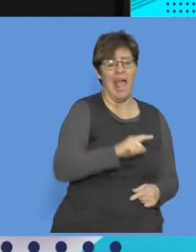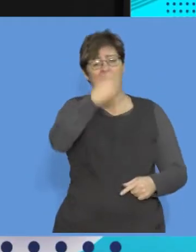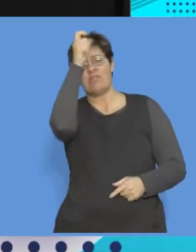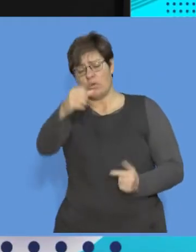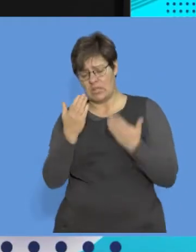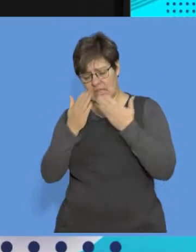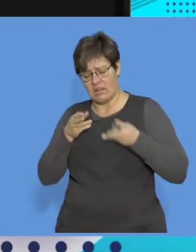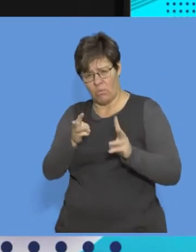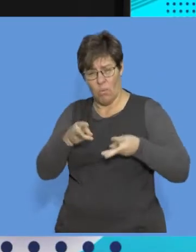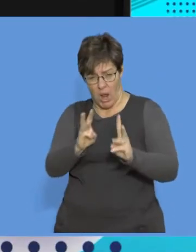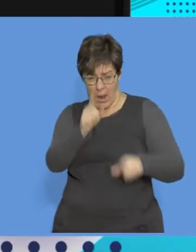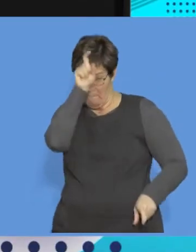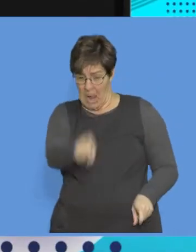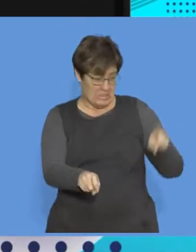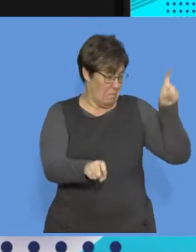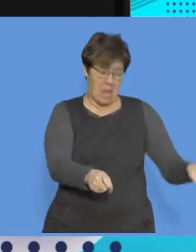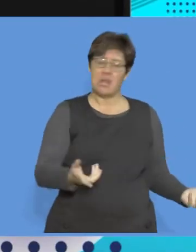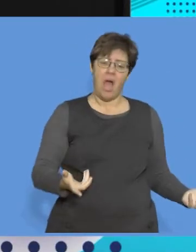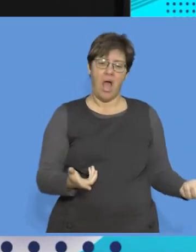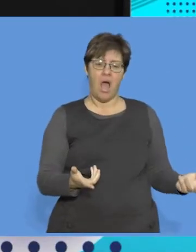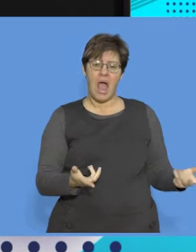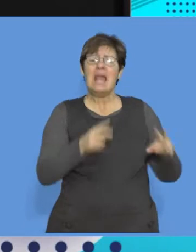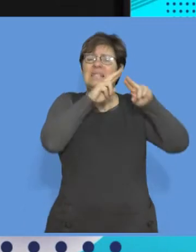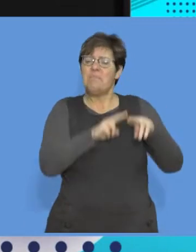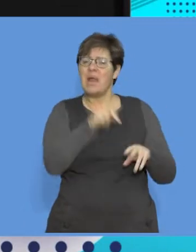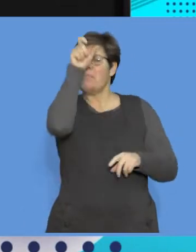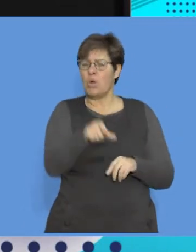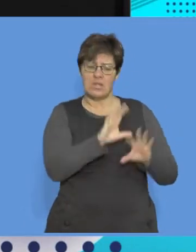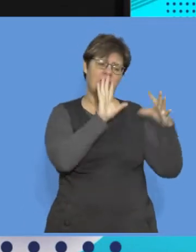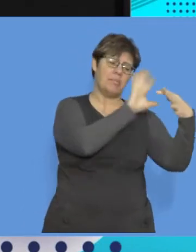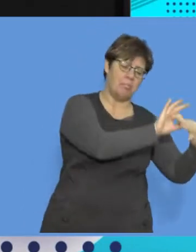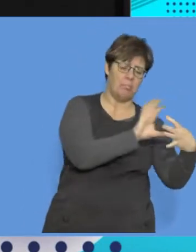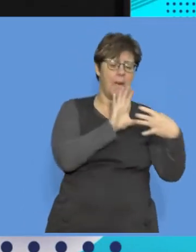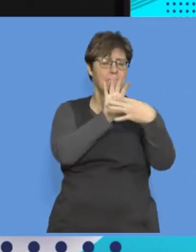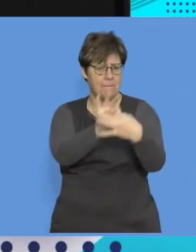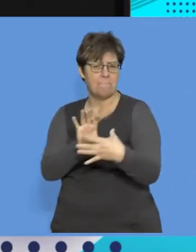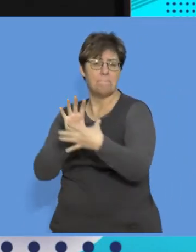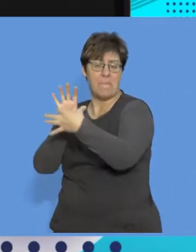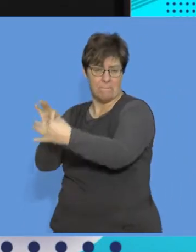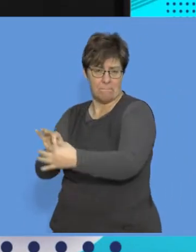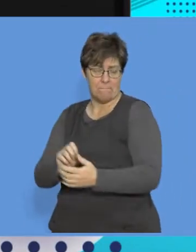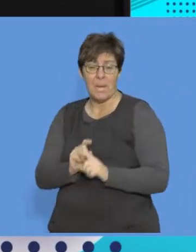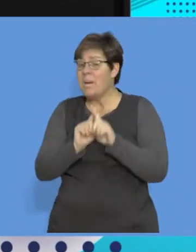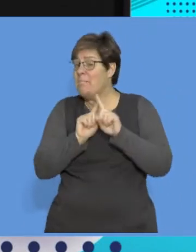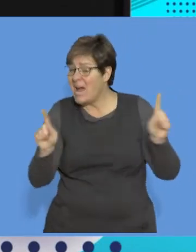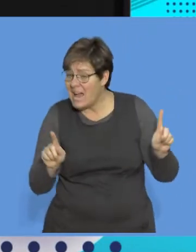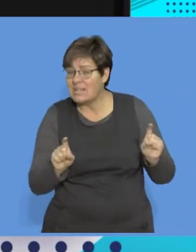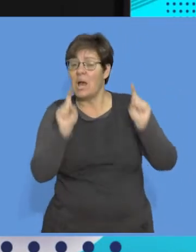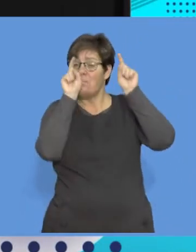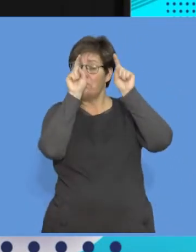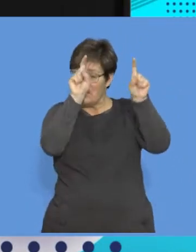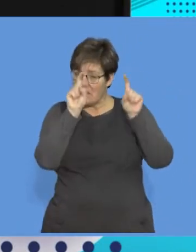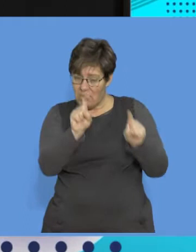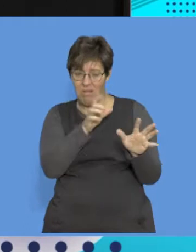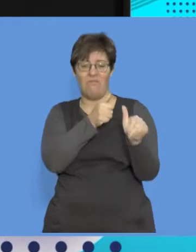want to have a recipe, so to say, that everyone must do this. But there are some principles we want to bring out in this